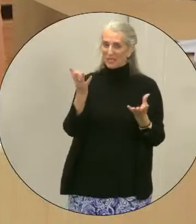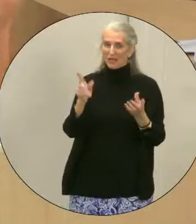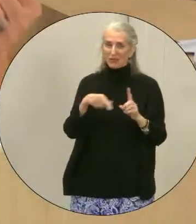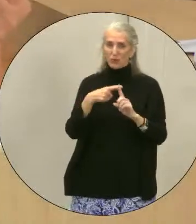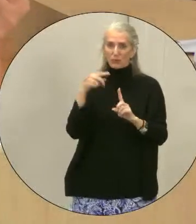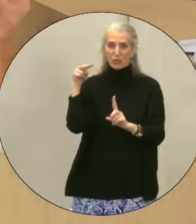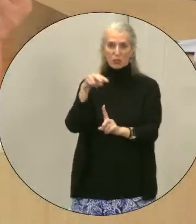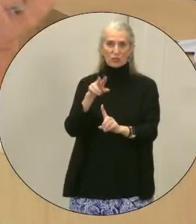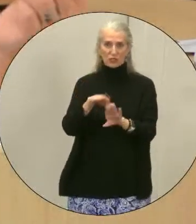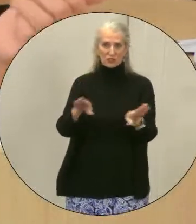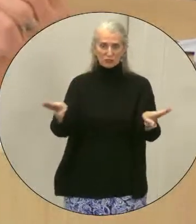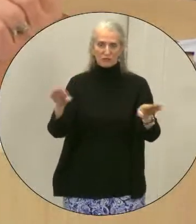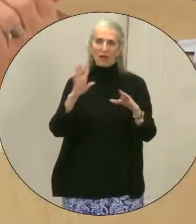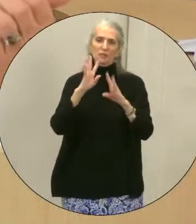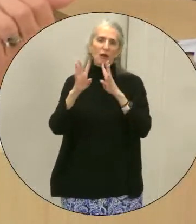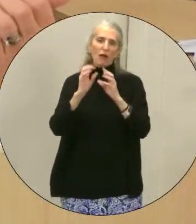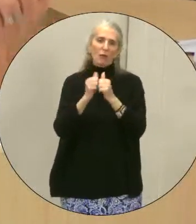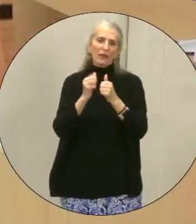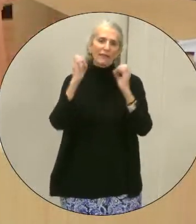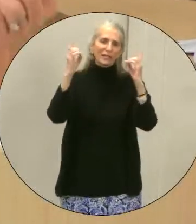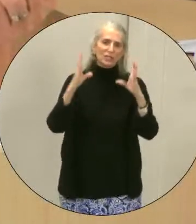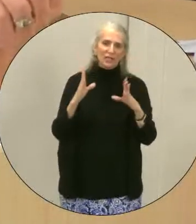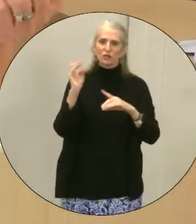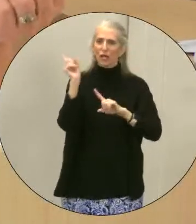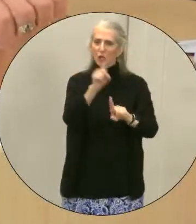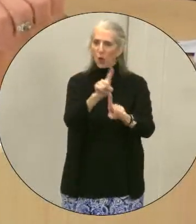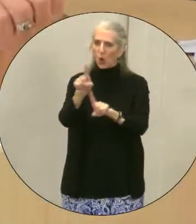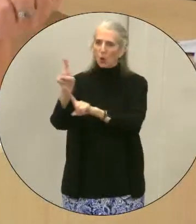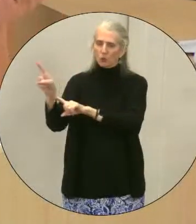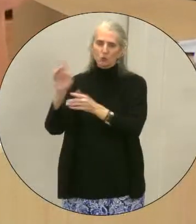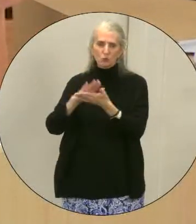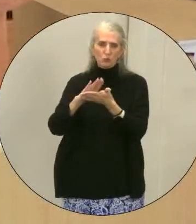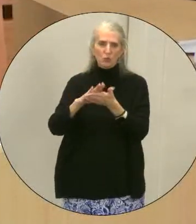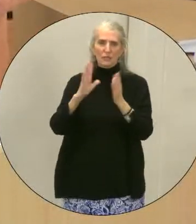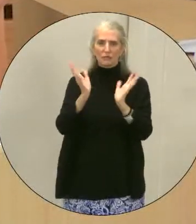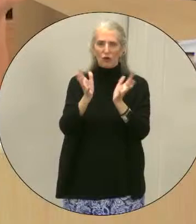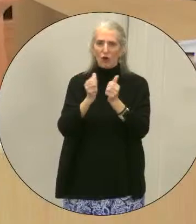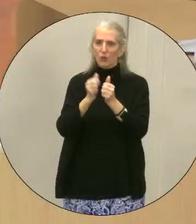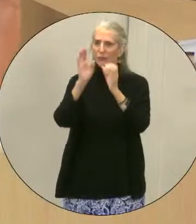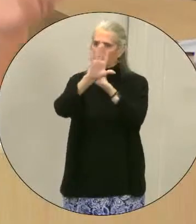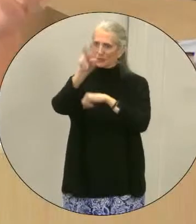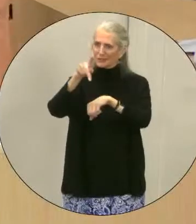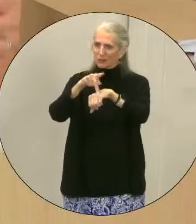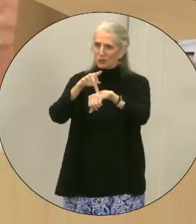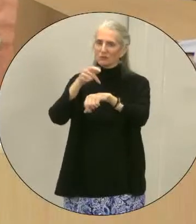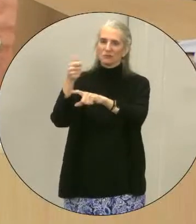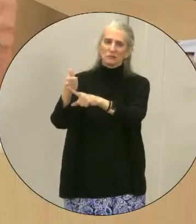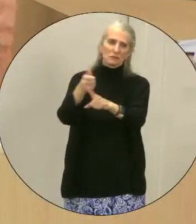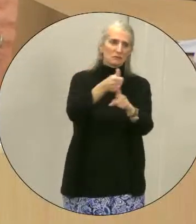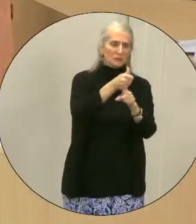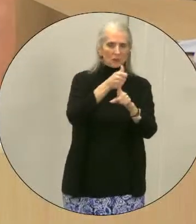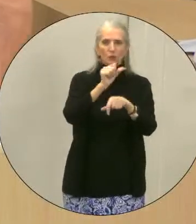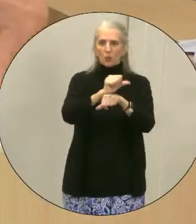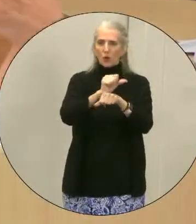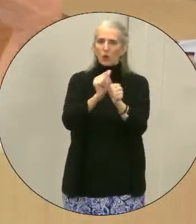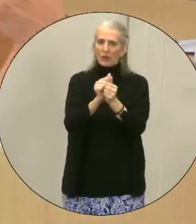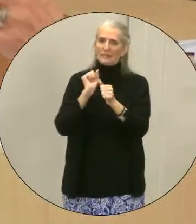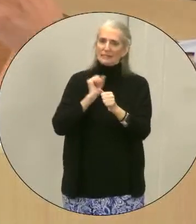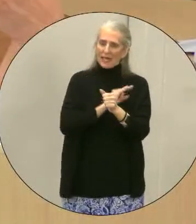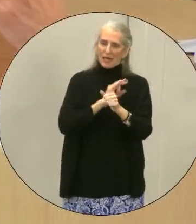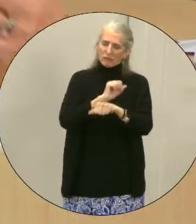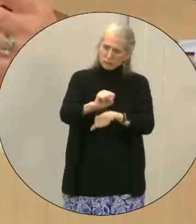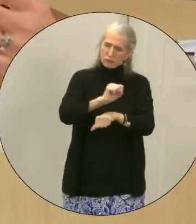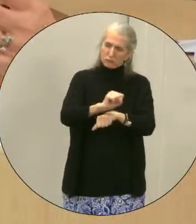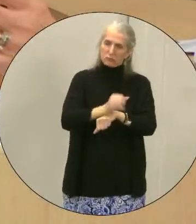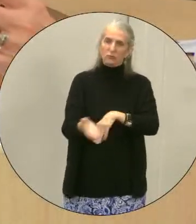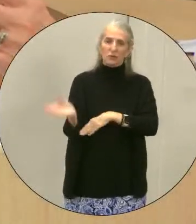when I talk to our educators, when I go out to the schools, when I talk to our principals that work so hard every day along with their staff, they look at the